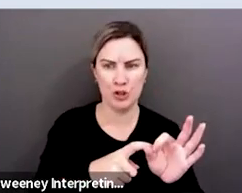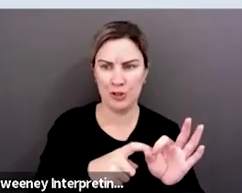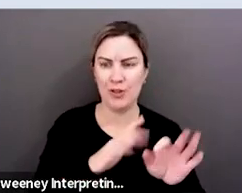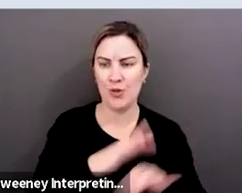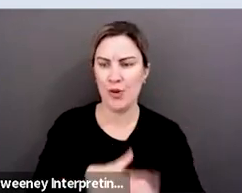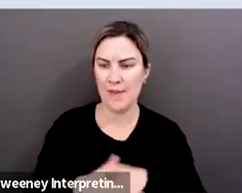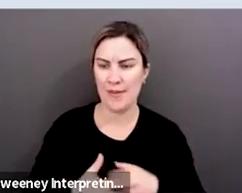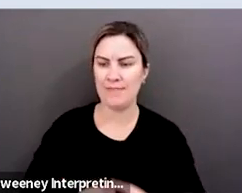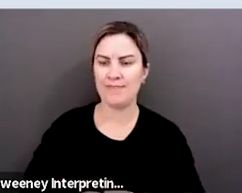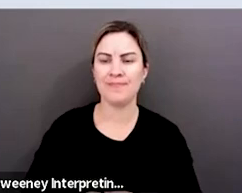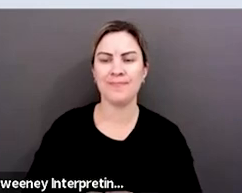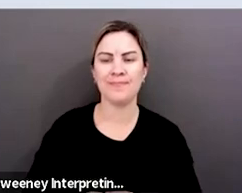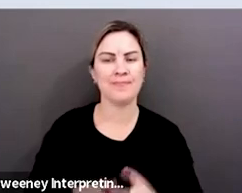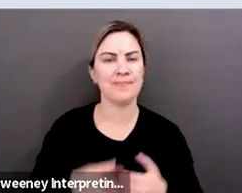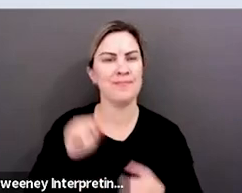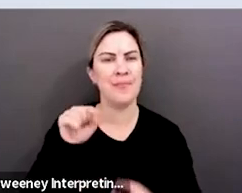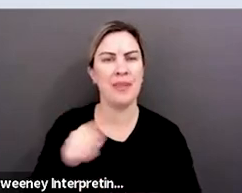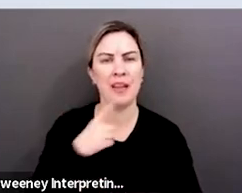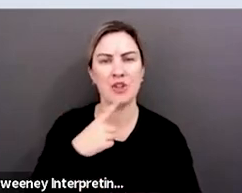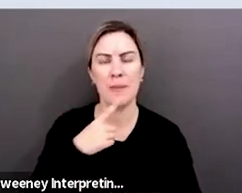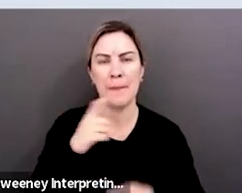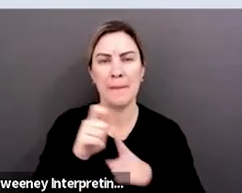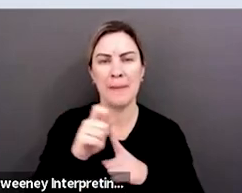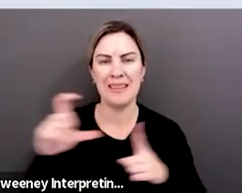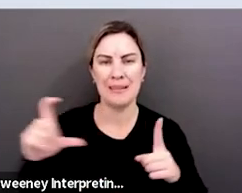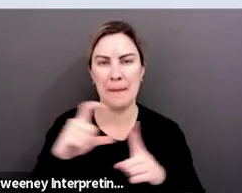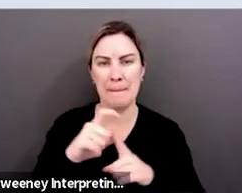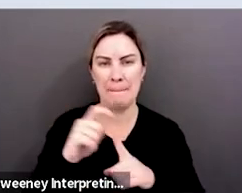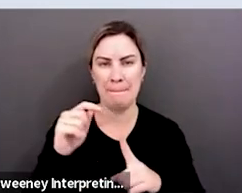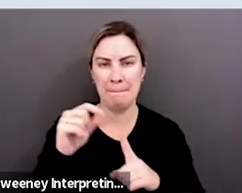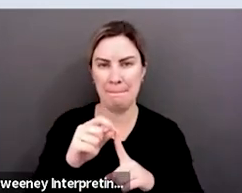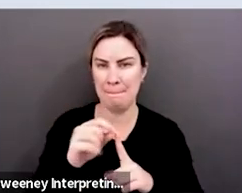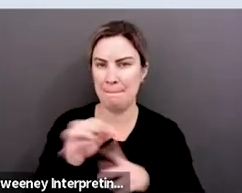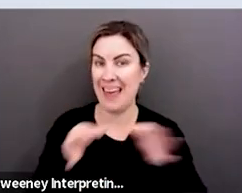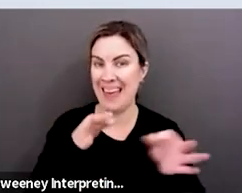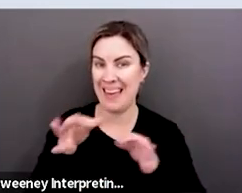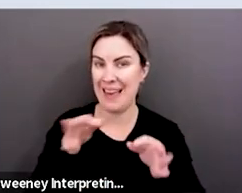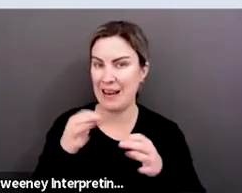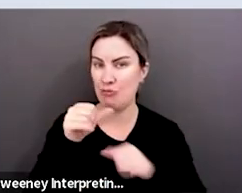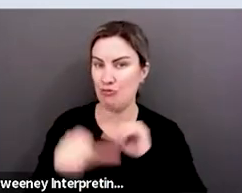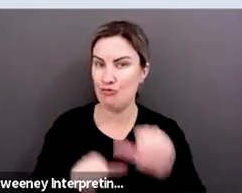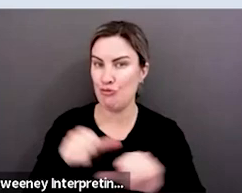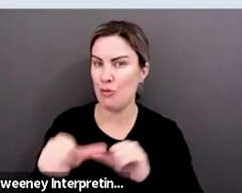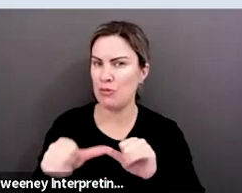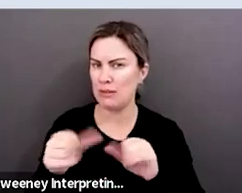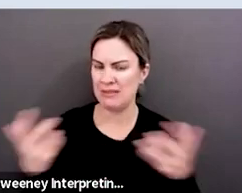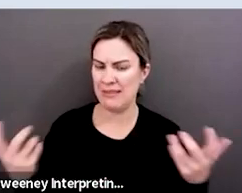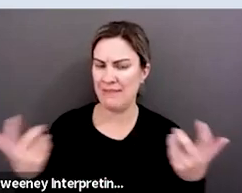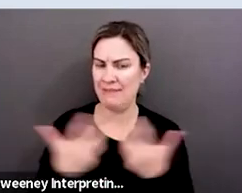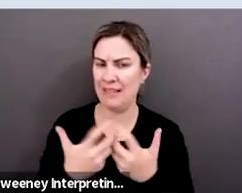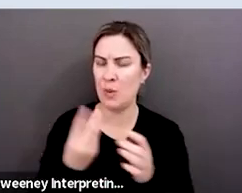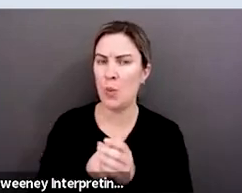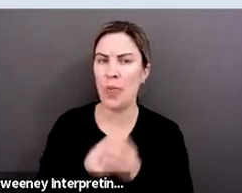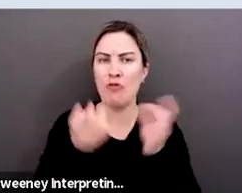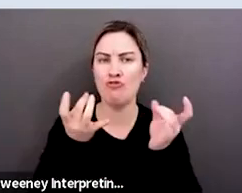of PSEP planning process compares or fits alongside other ones like the Ready Plan. And I have to say, as I